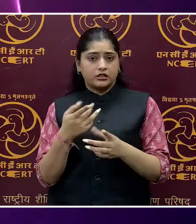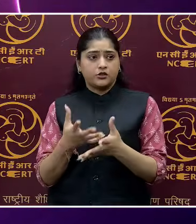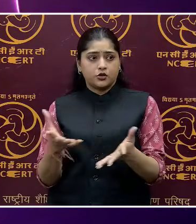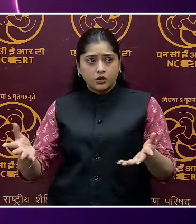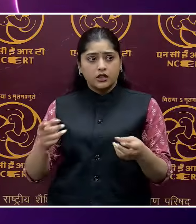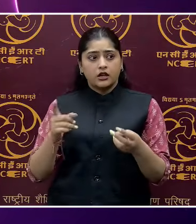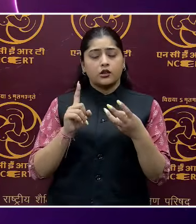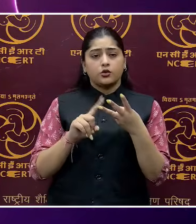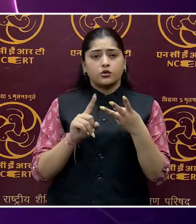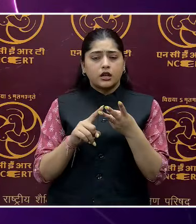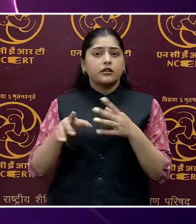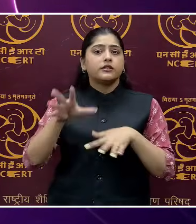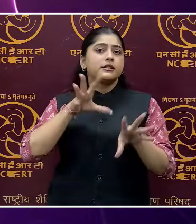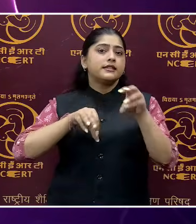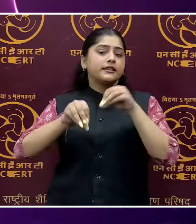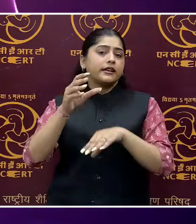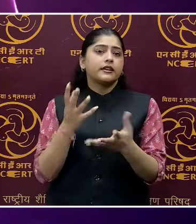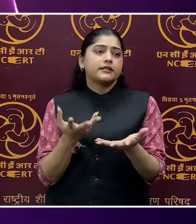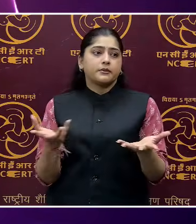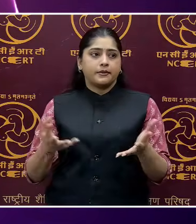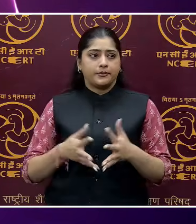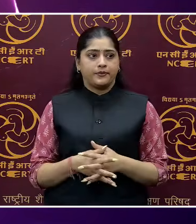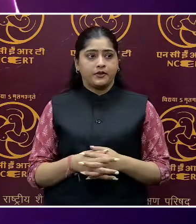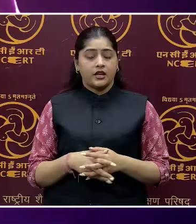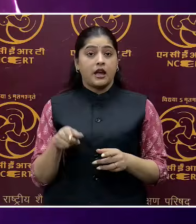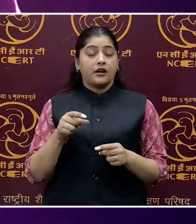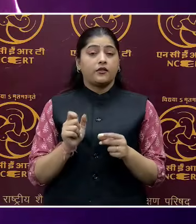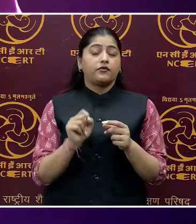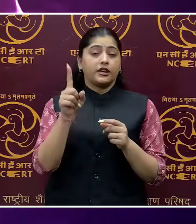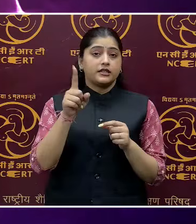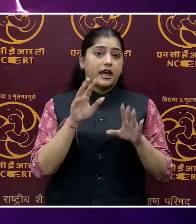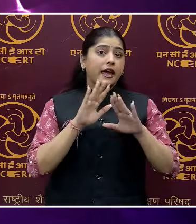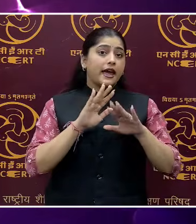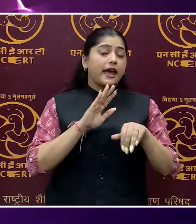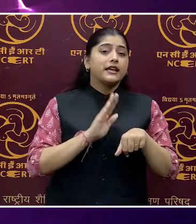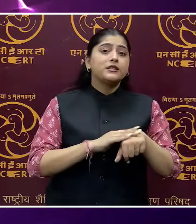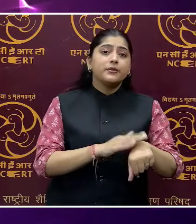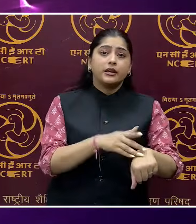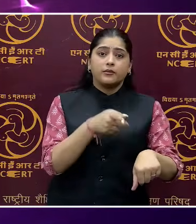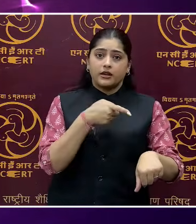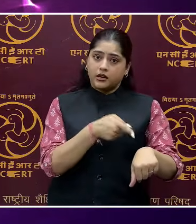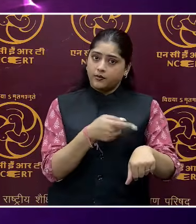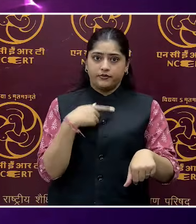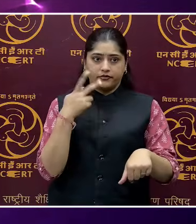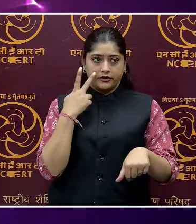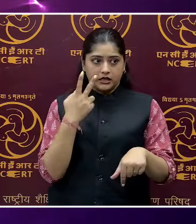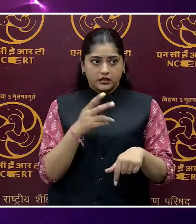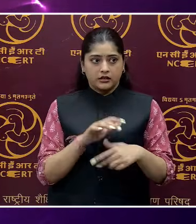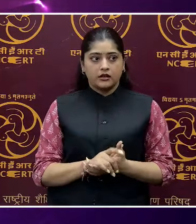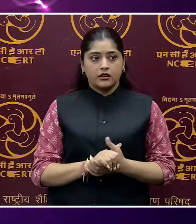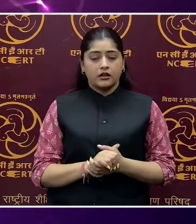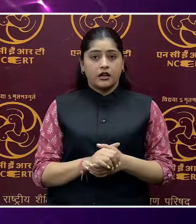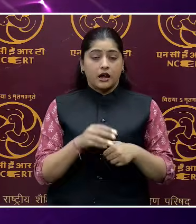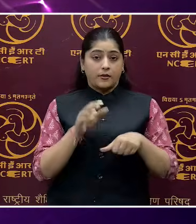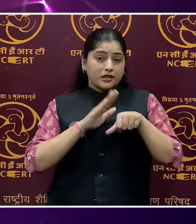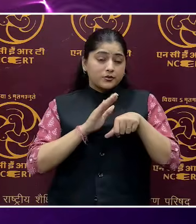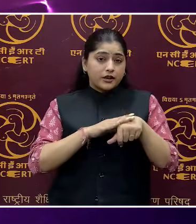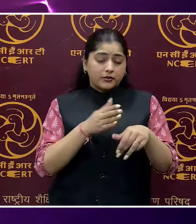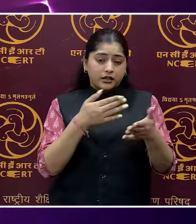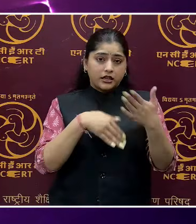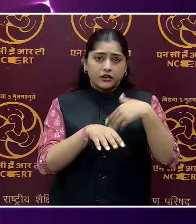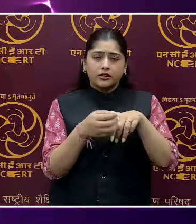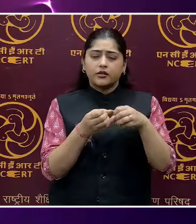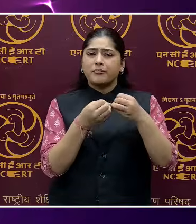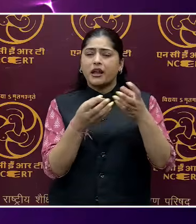resources. In experiment PDF is the PDF of the experiment. Under explanation resources are the